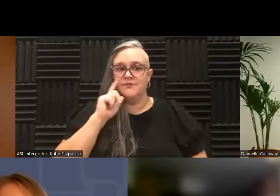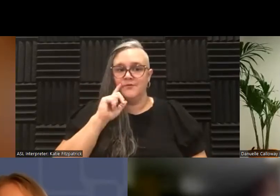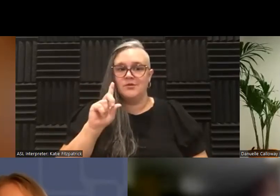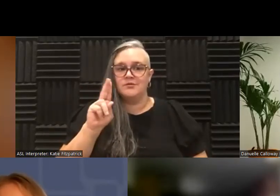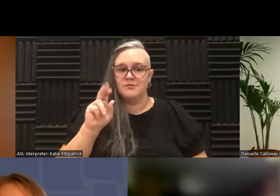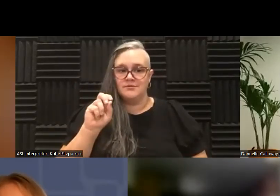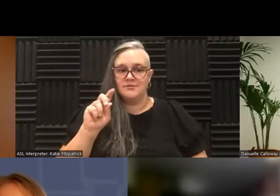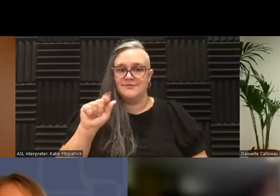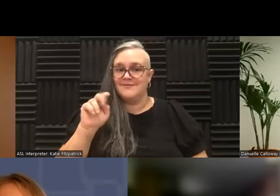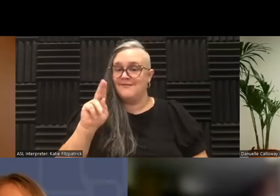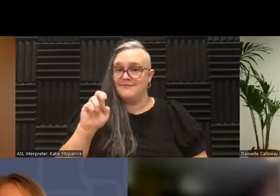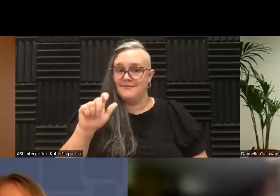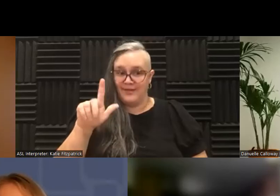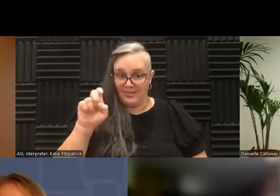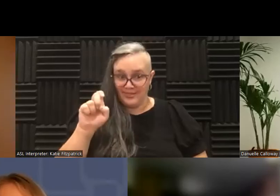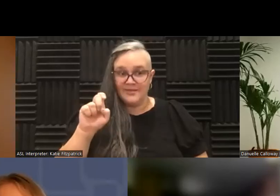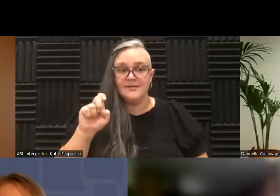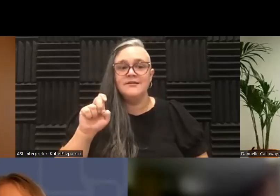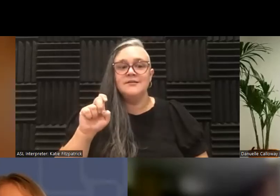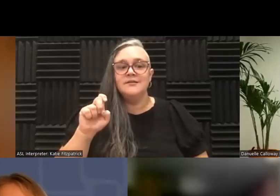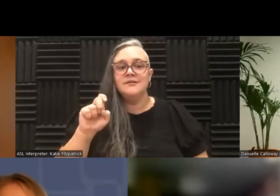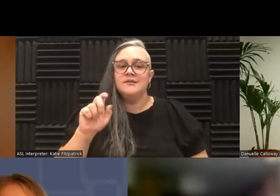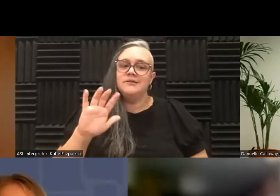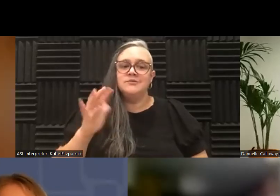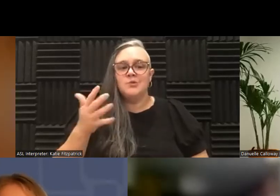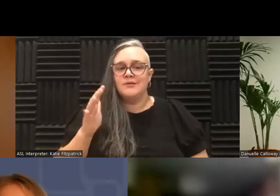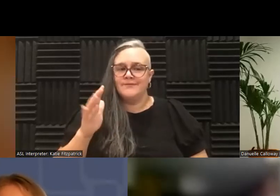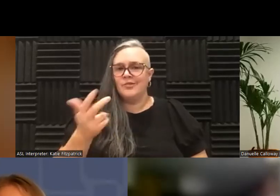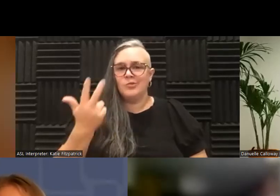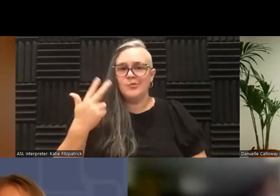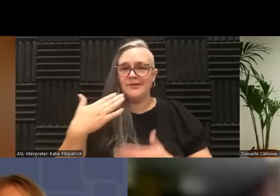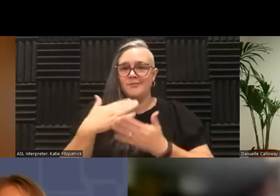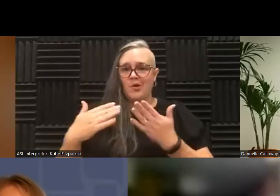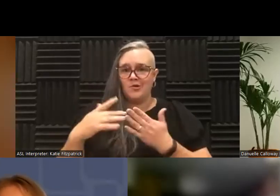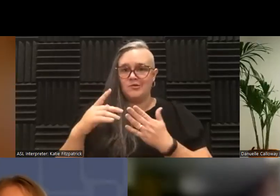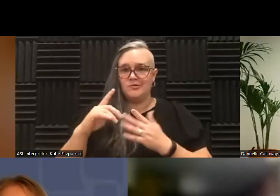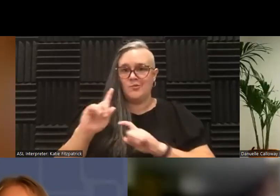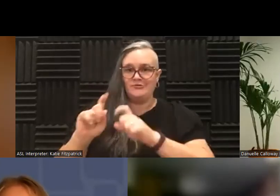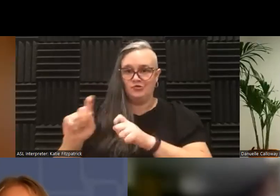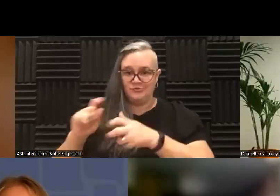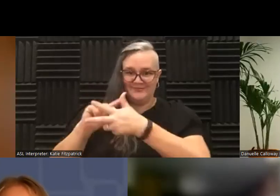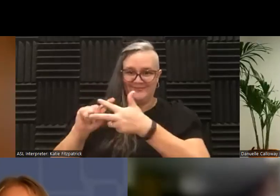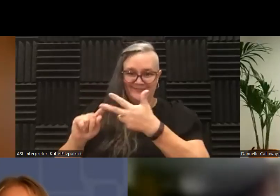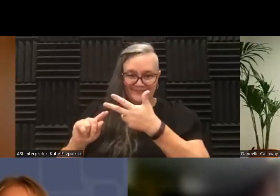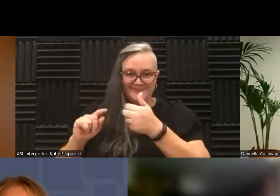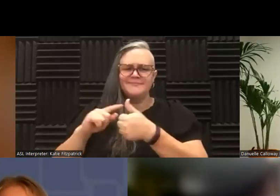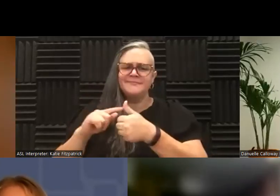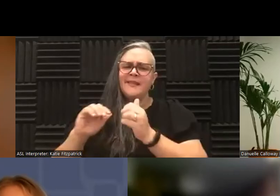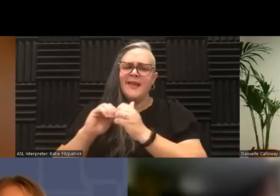it is sort of a 3-part question. So it's, how are